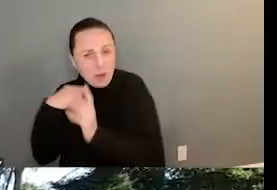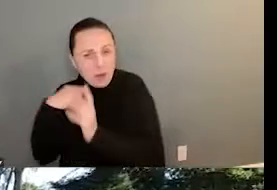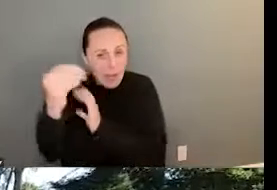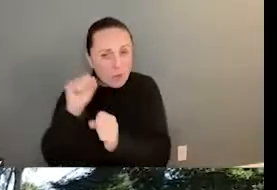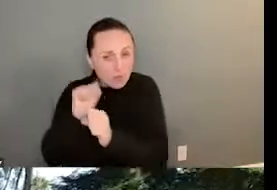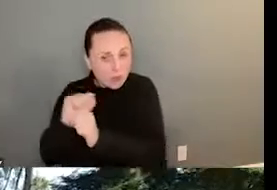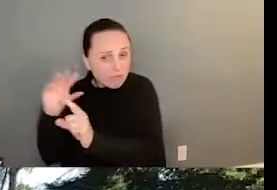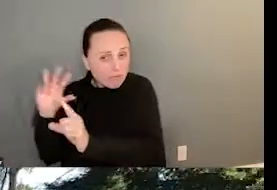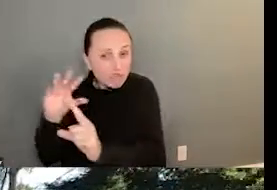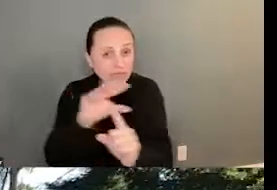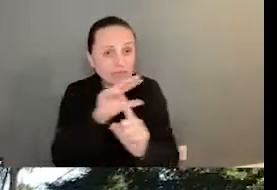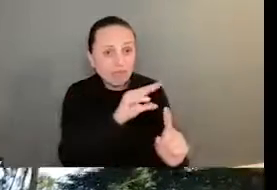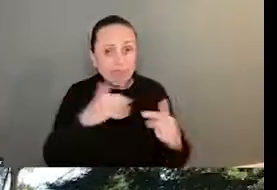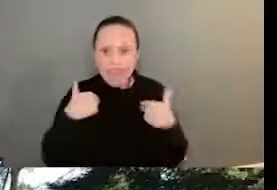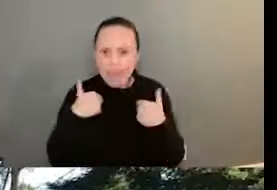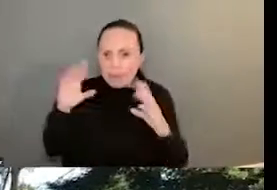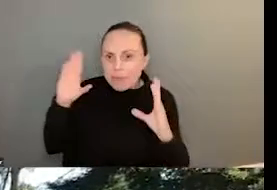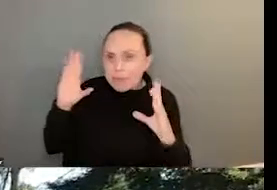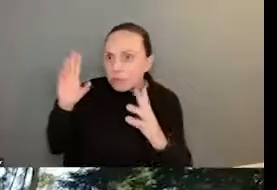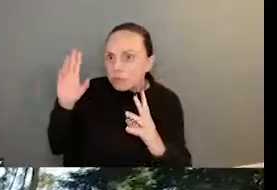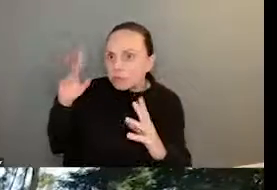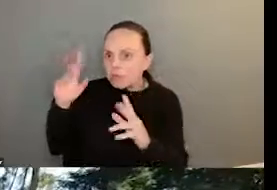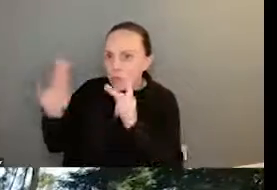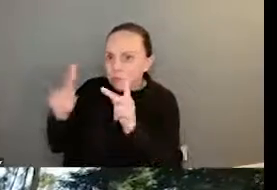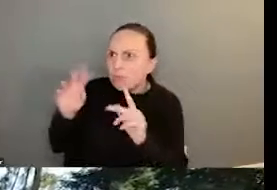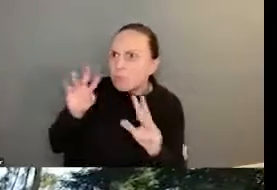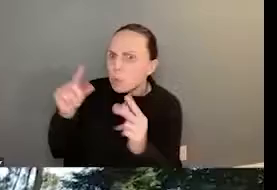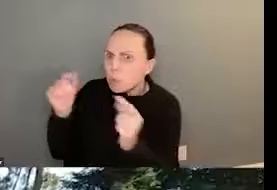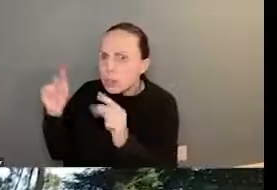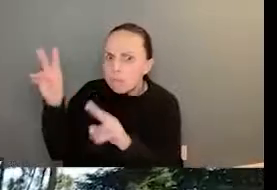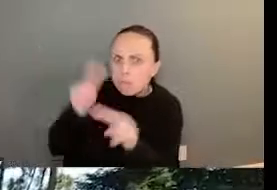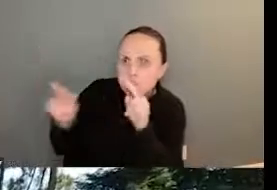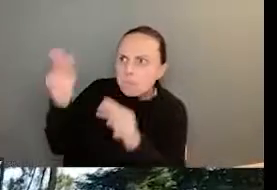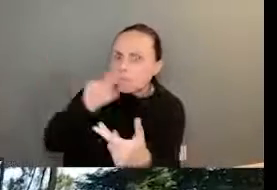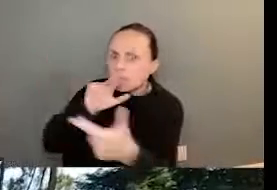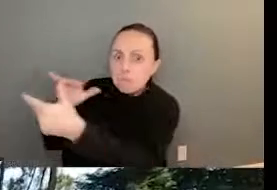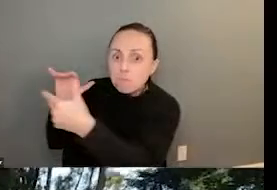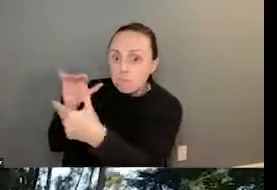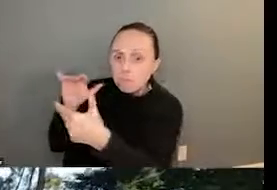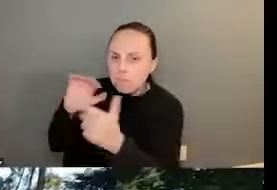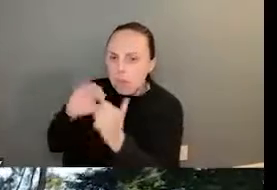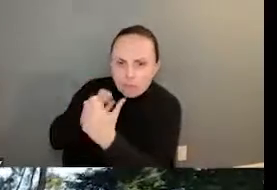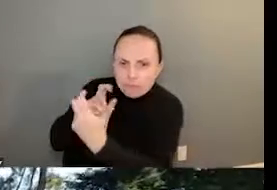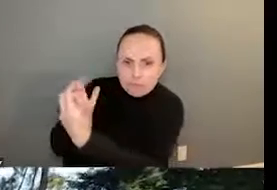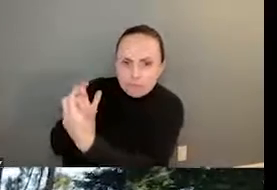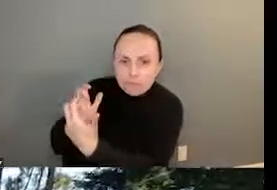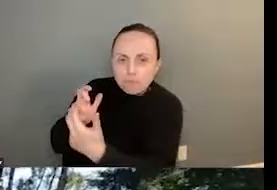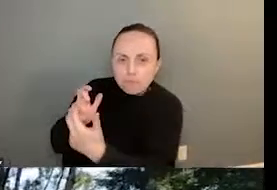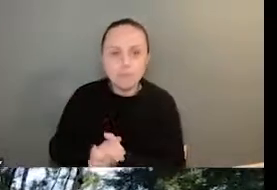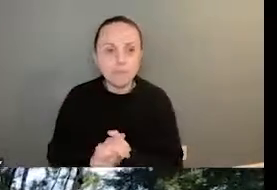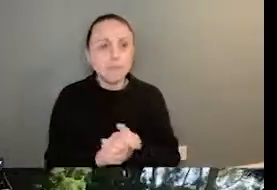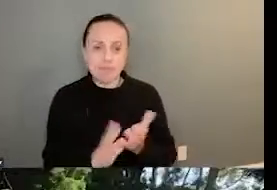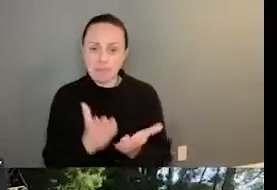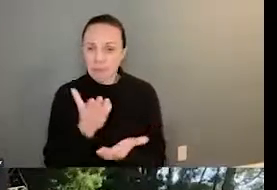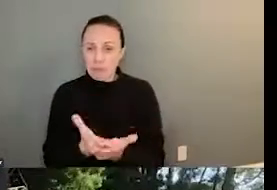work, these animals are paying attention to us consistently, right? So it just goes to show, sort of as a